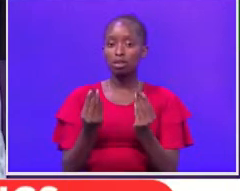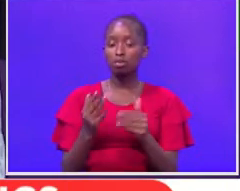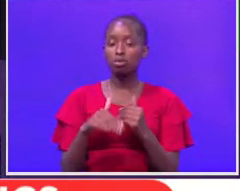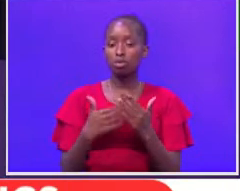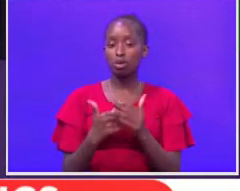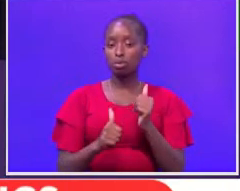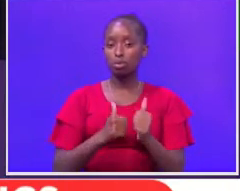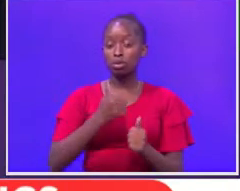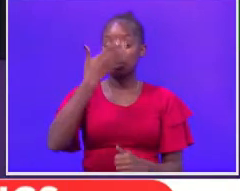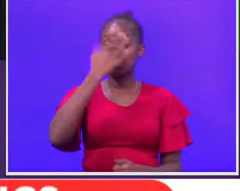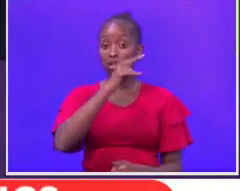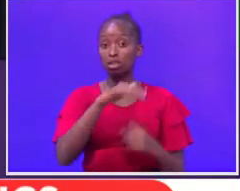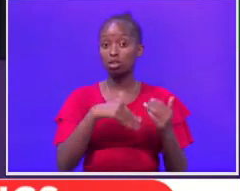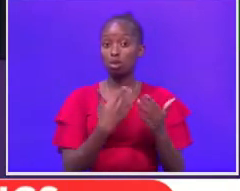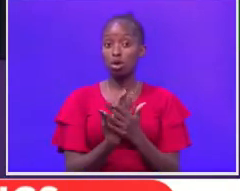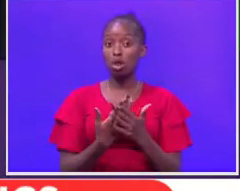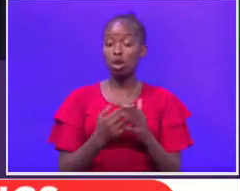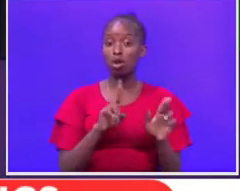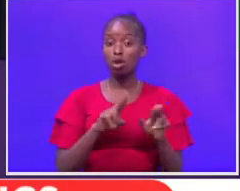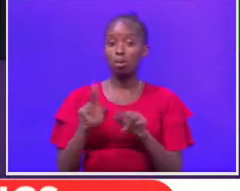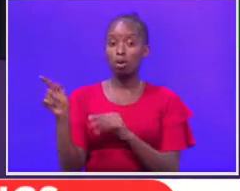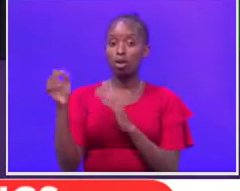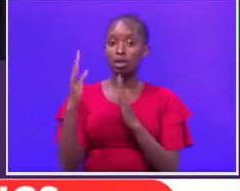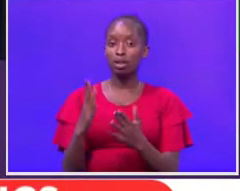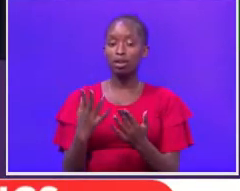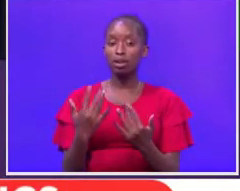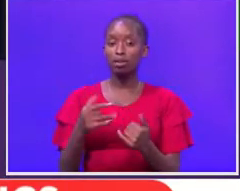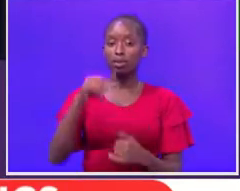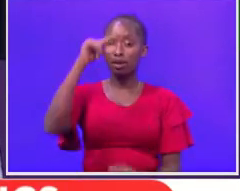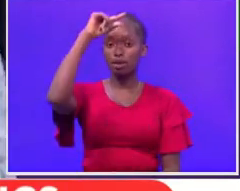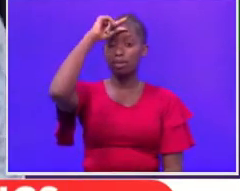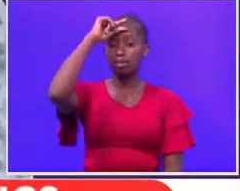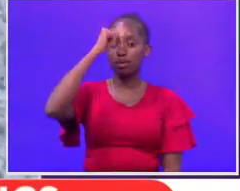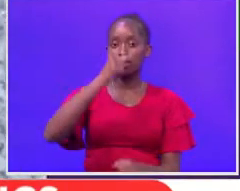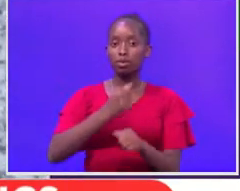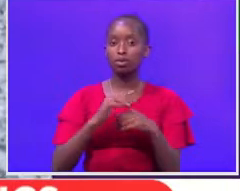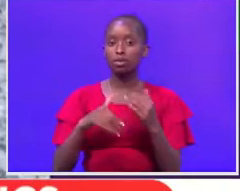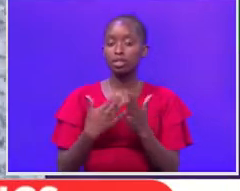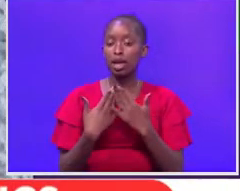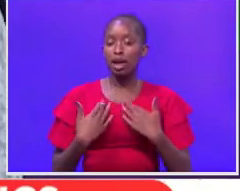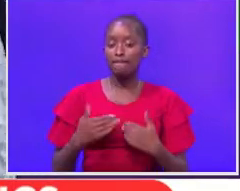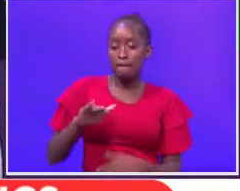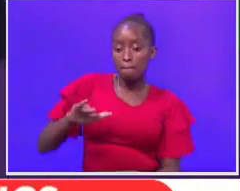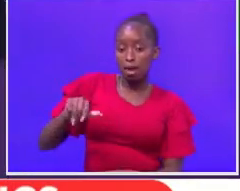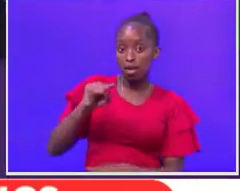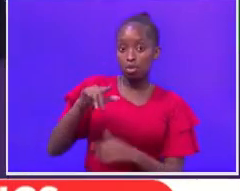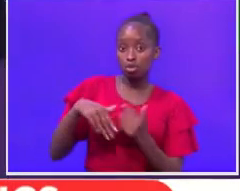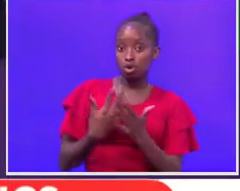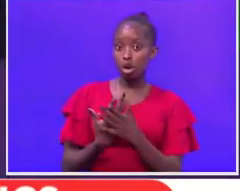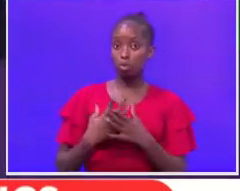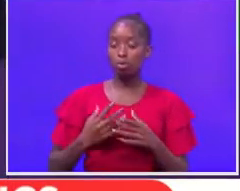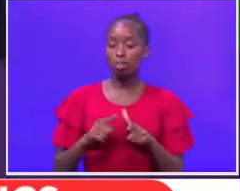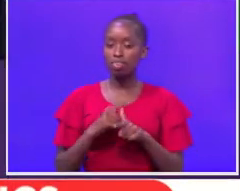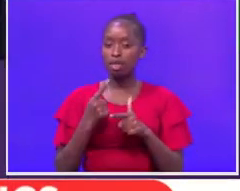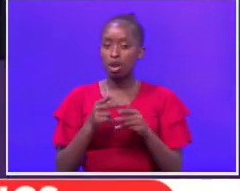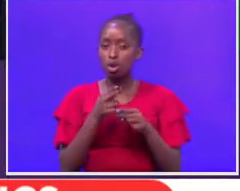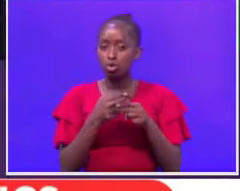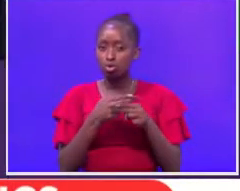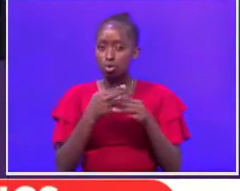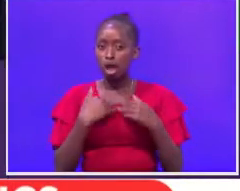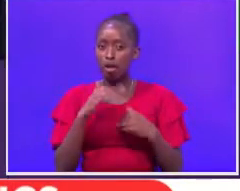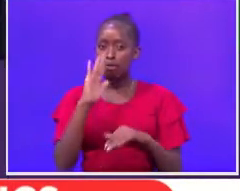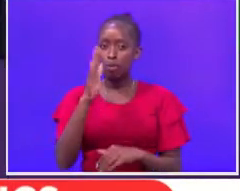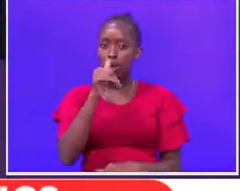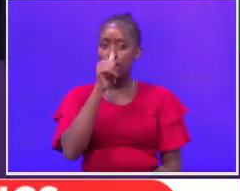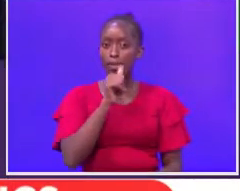mwananchi. The government has sorted out the areas of sugarcane farmers. And soon we are going to have private investors